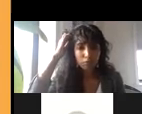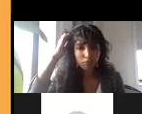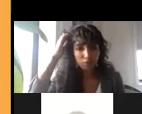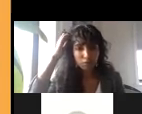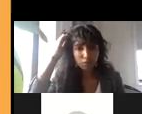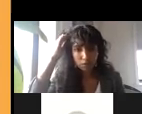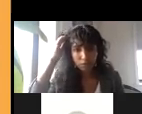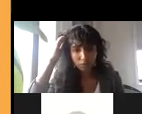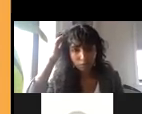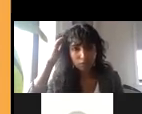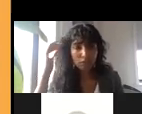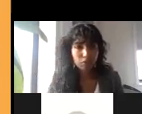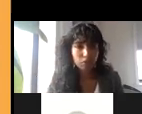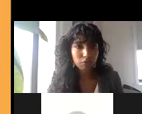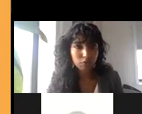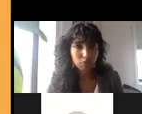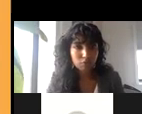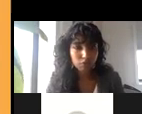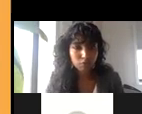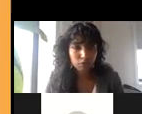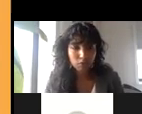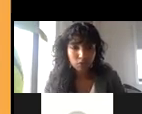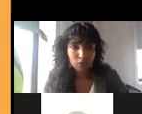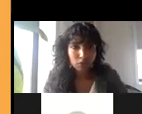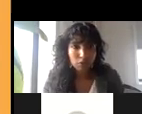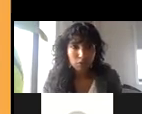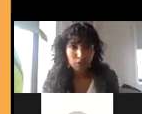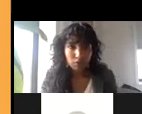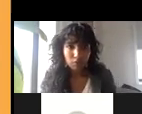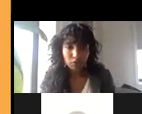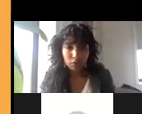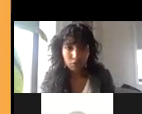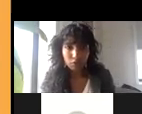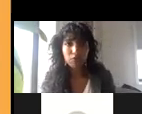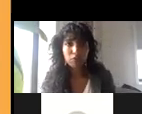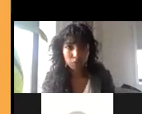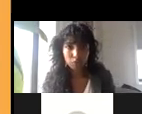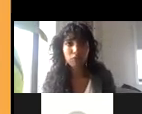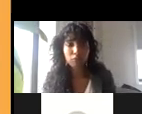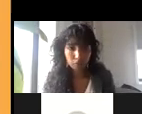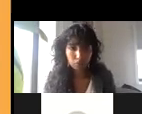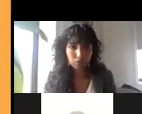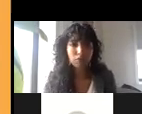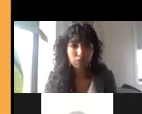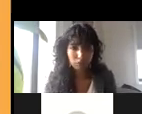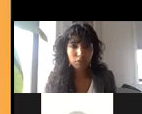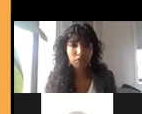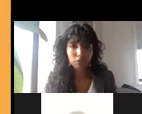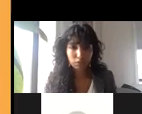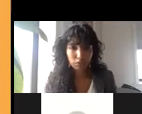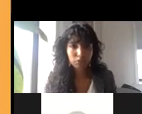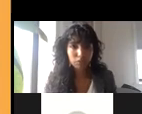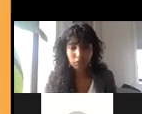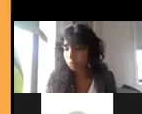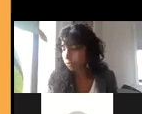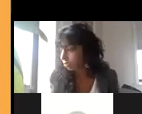and centering the ways in which they choose to birth their children that is free from harm and unprovoked violence. As we do